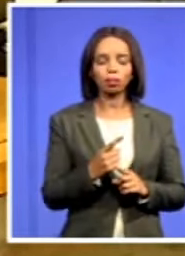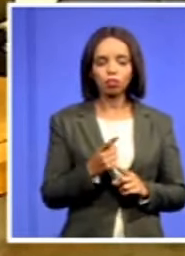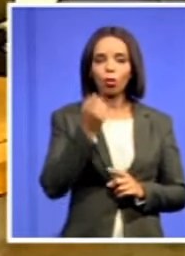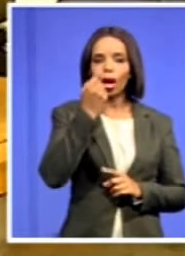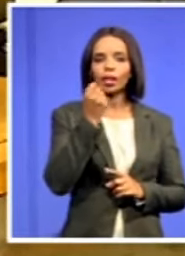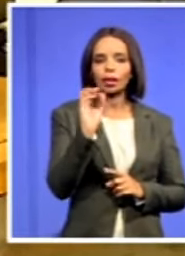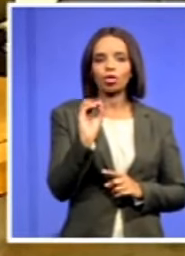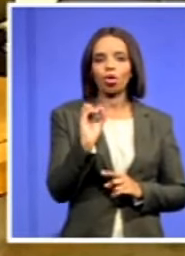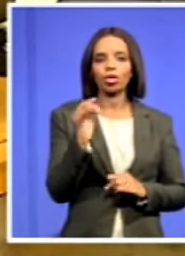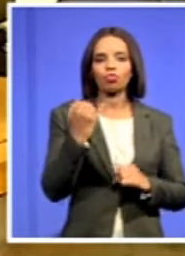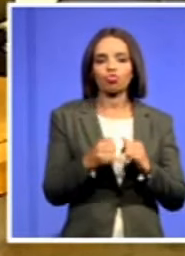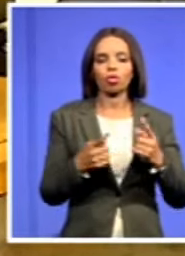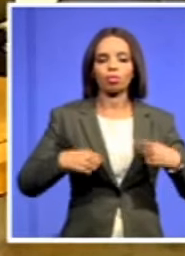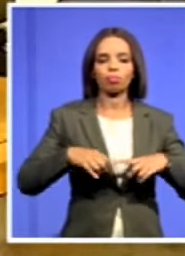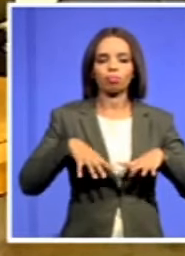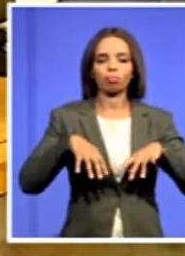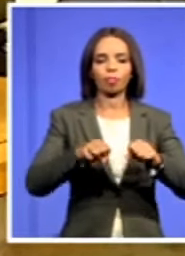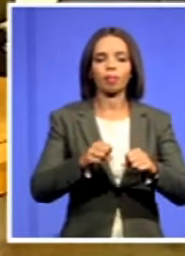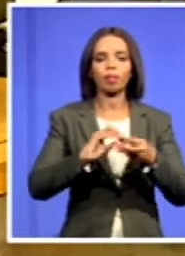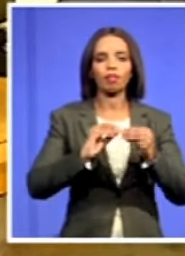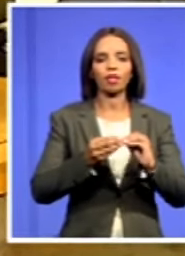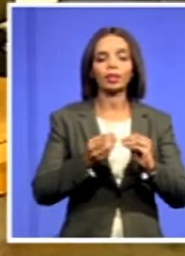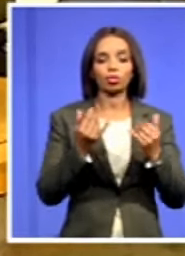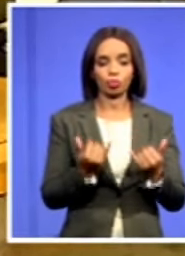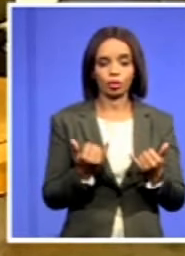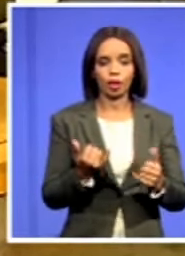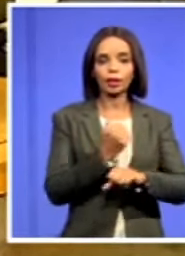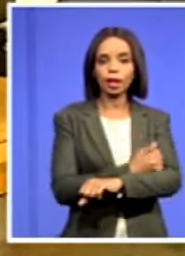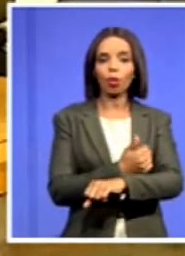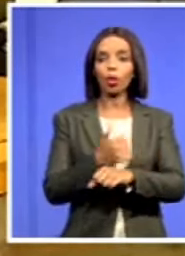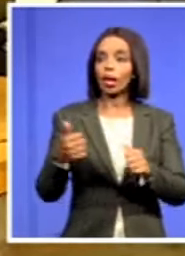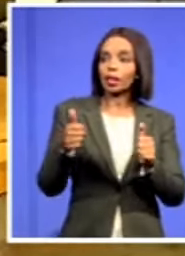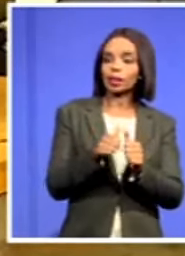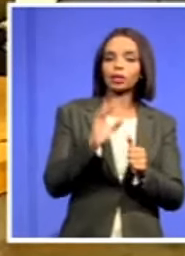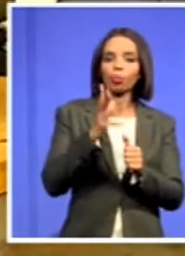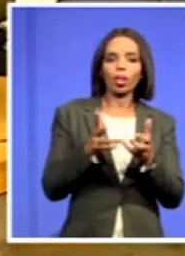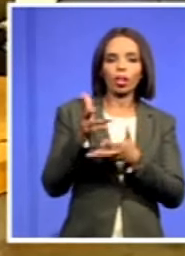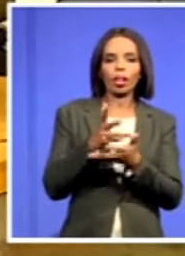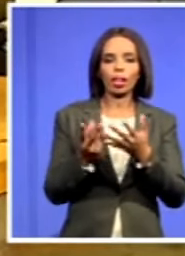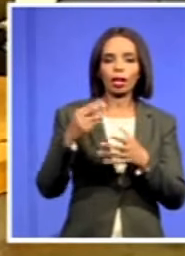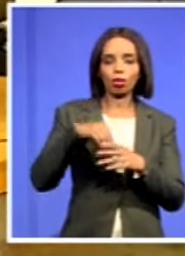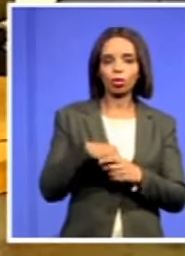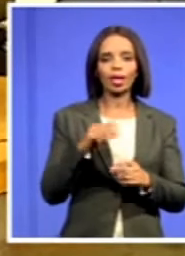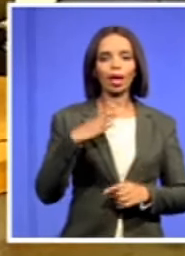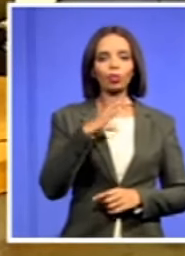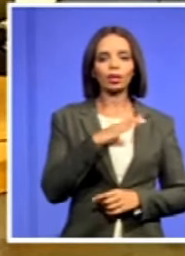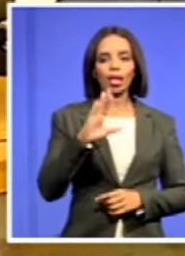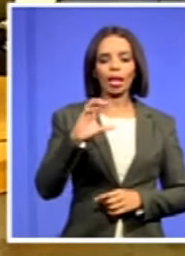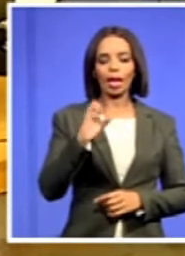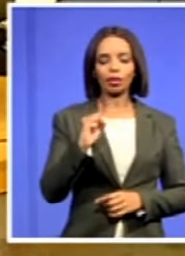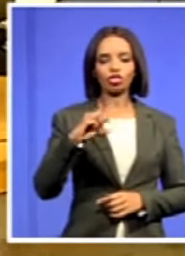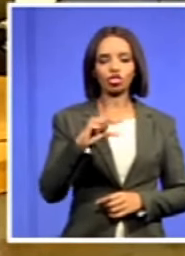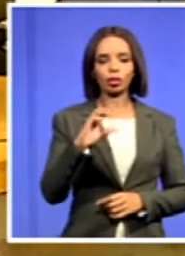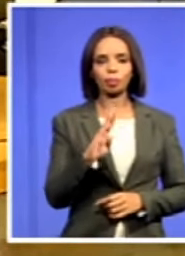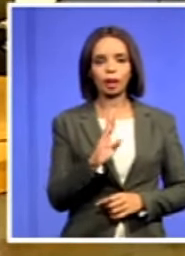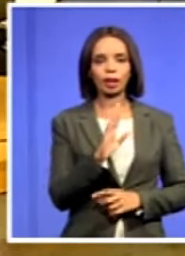stakeholders will be speaking to them today, including the Council of the SGBs in the province, including the Congress of Students Courses